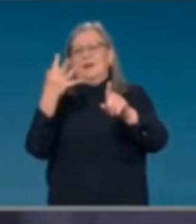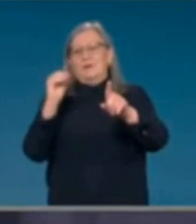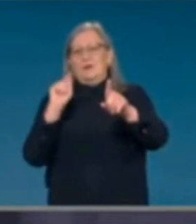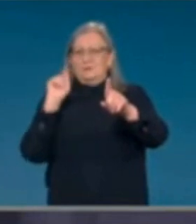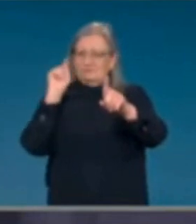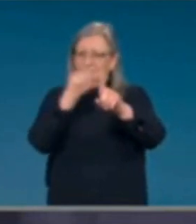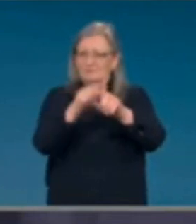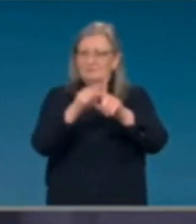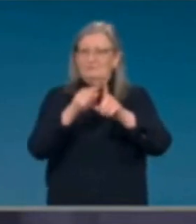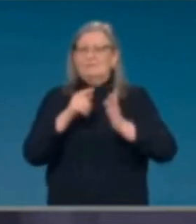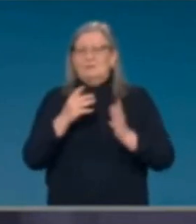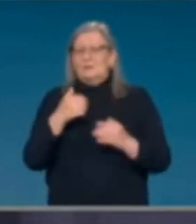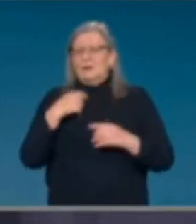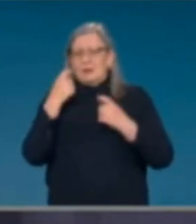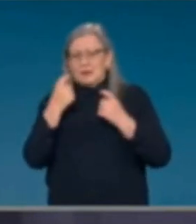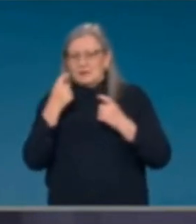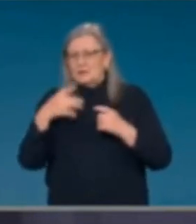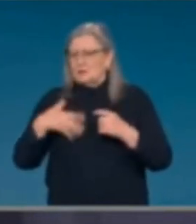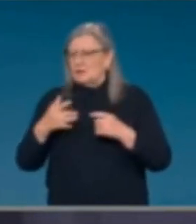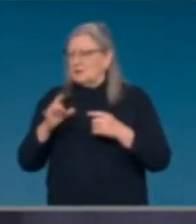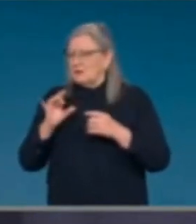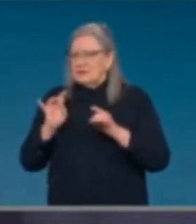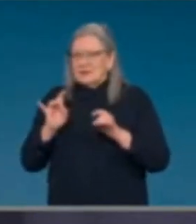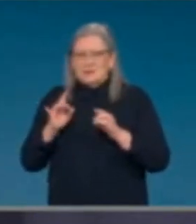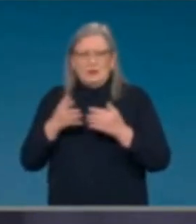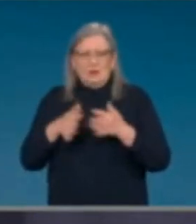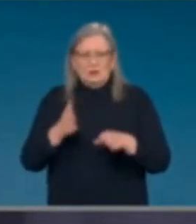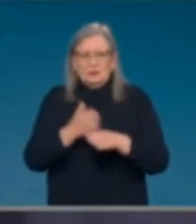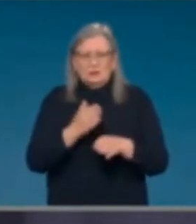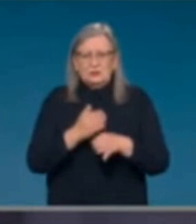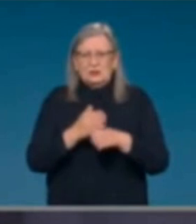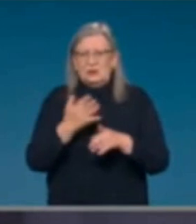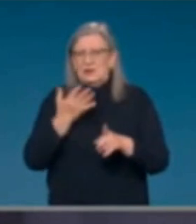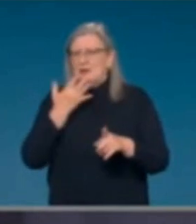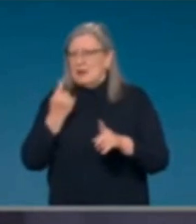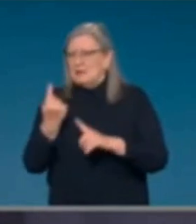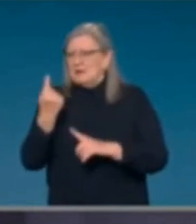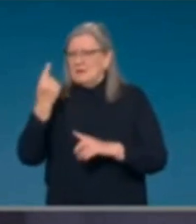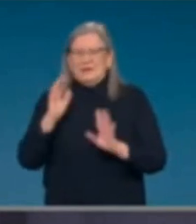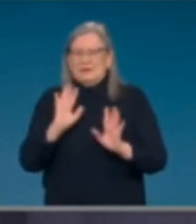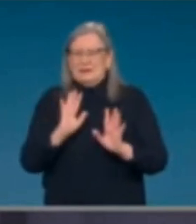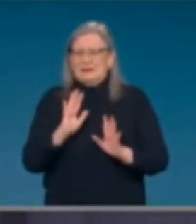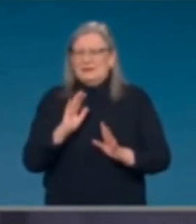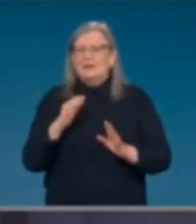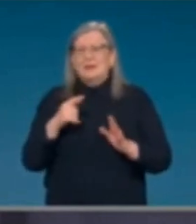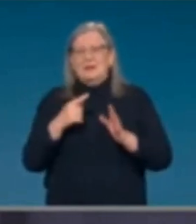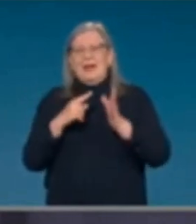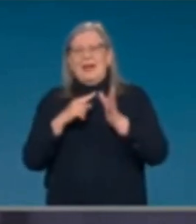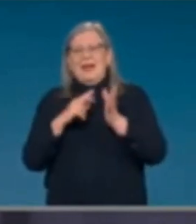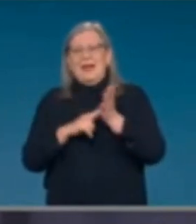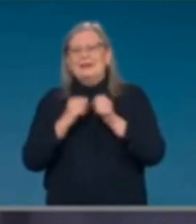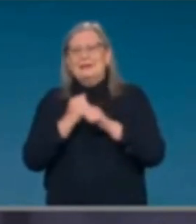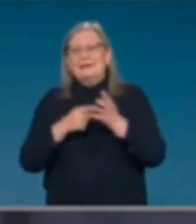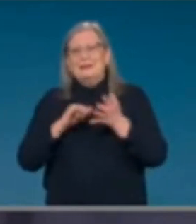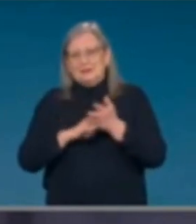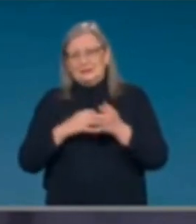electricity prices. But once we were able to see that pathway, Angus followed that same careful process of having worked